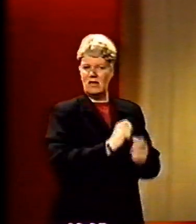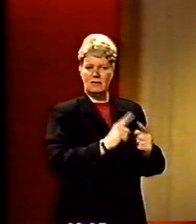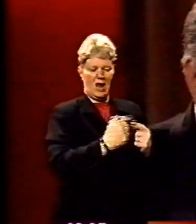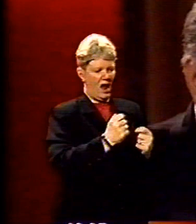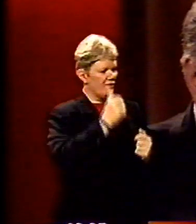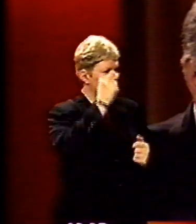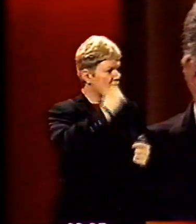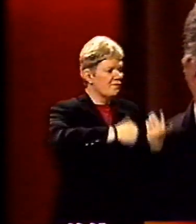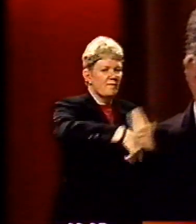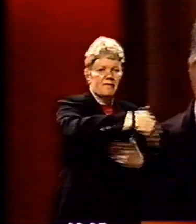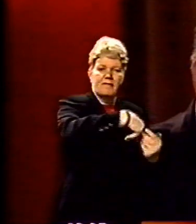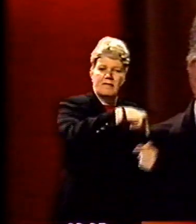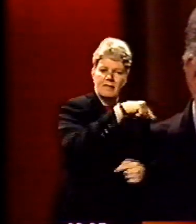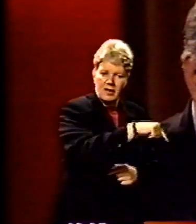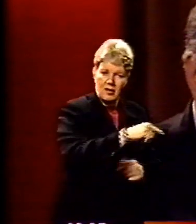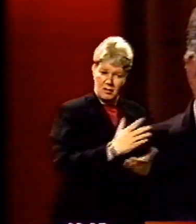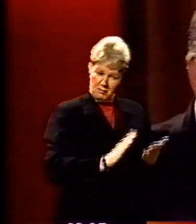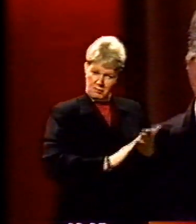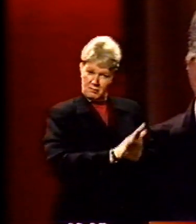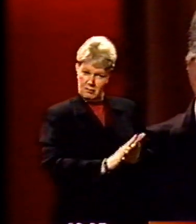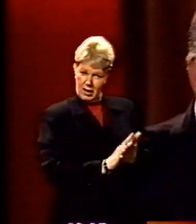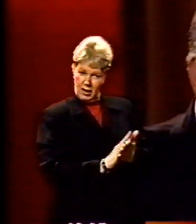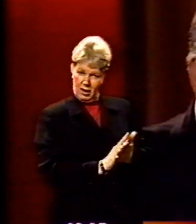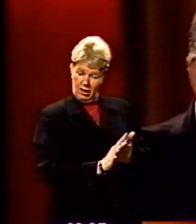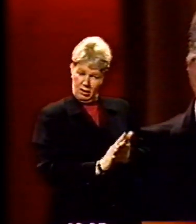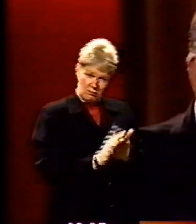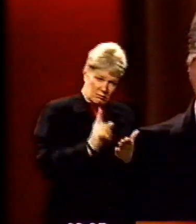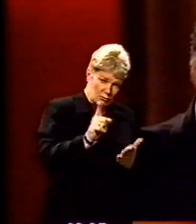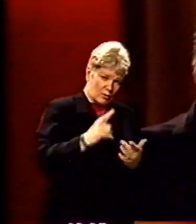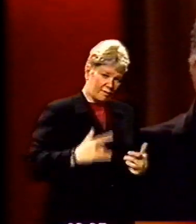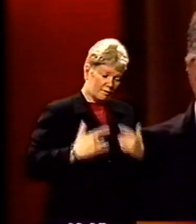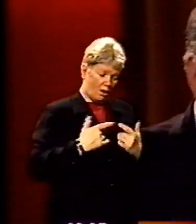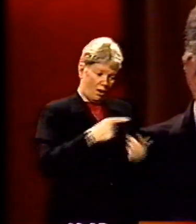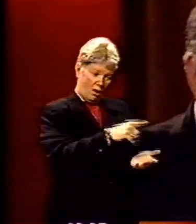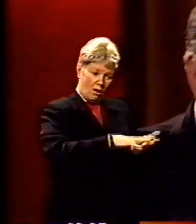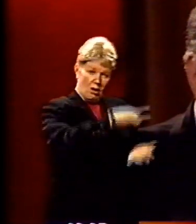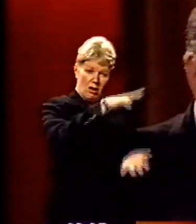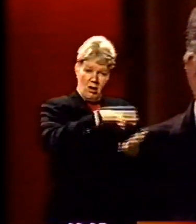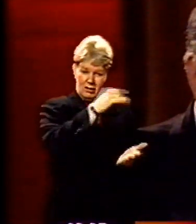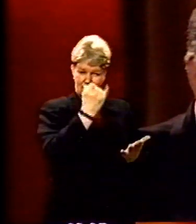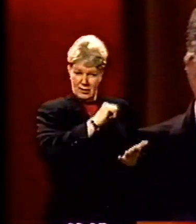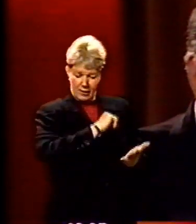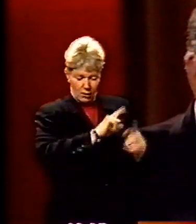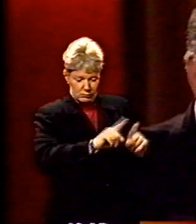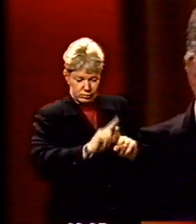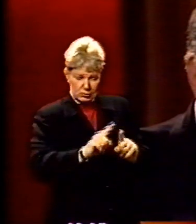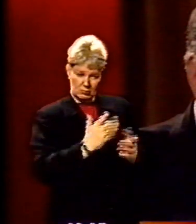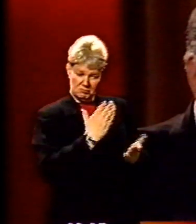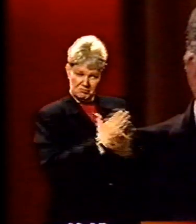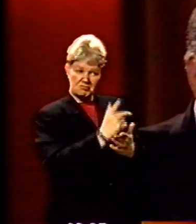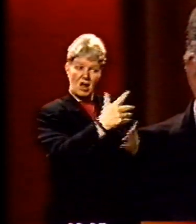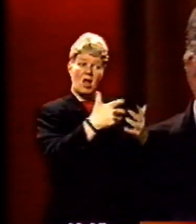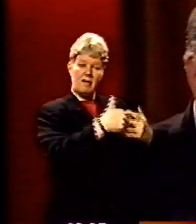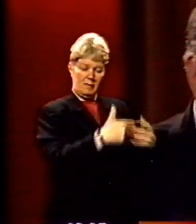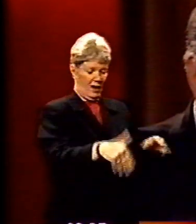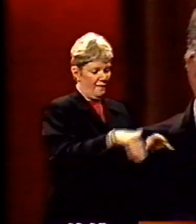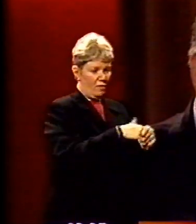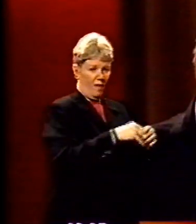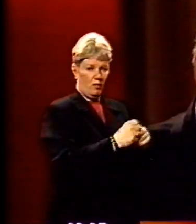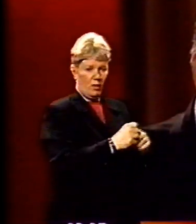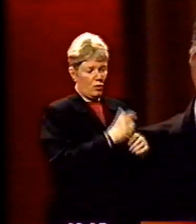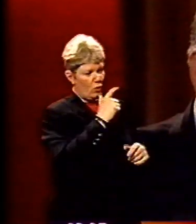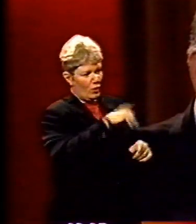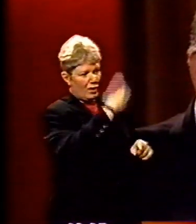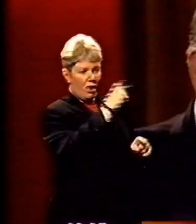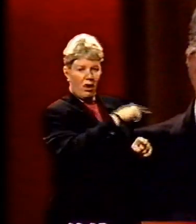reading a word. So as far as you're concerned, the documents show a direct link between the U.S. government and the assassinations that were carried out